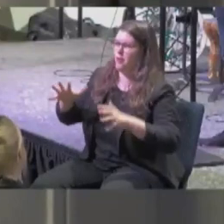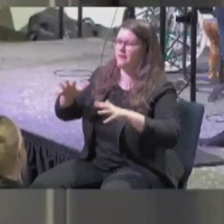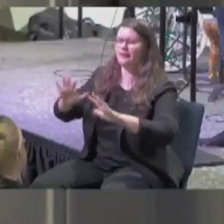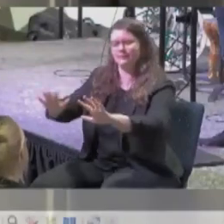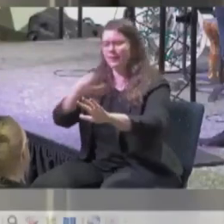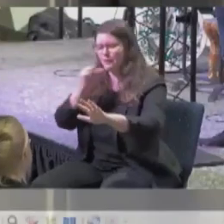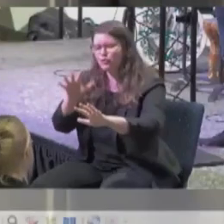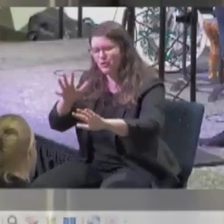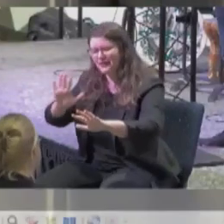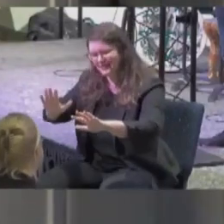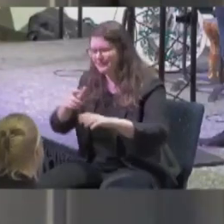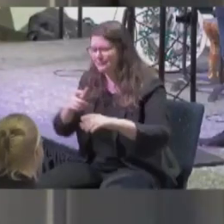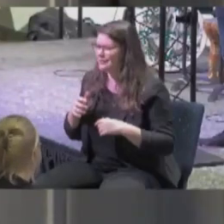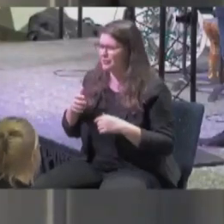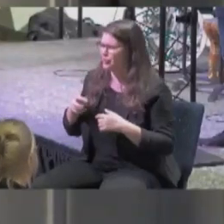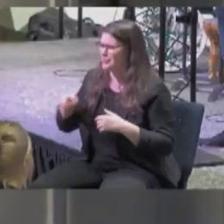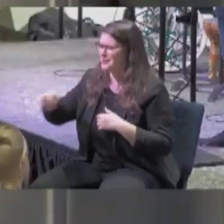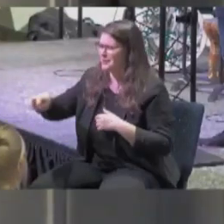This is jumping ahead.